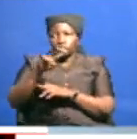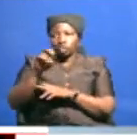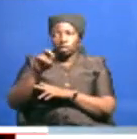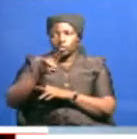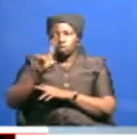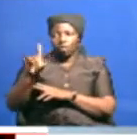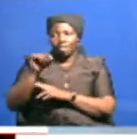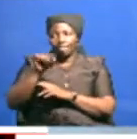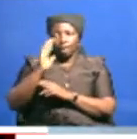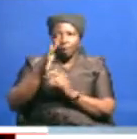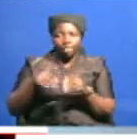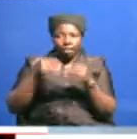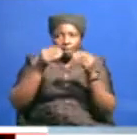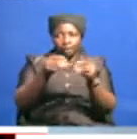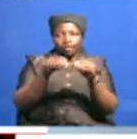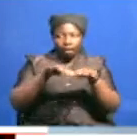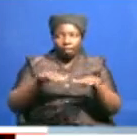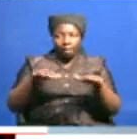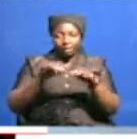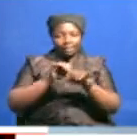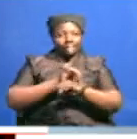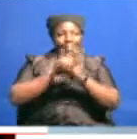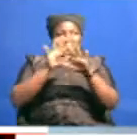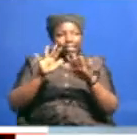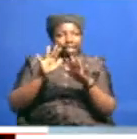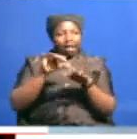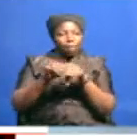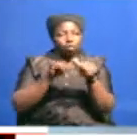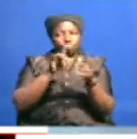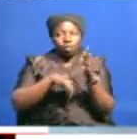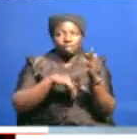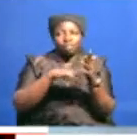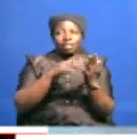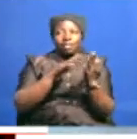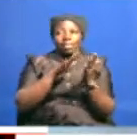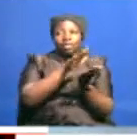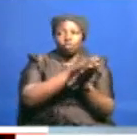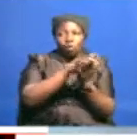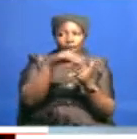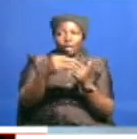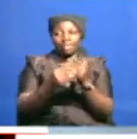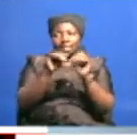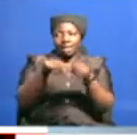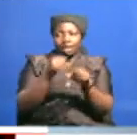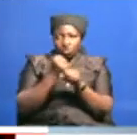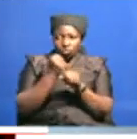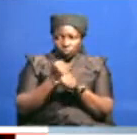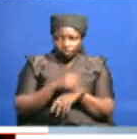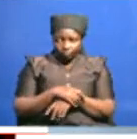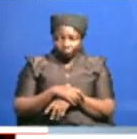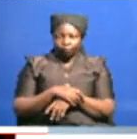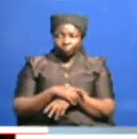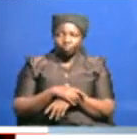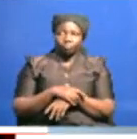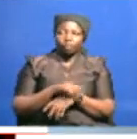This will provide the market with clarity on what warehouse receipts can do, the legal status of warehouse receipts, the rights